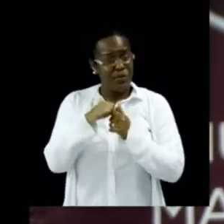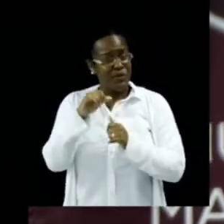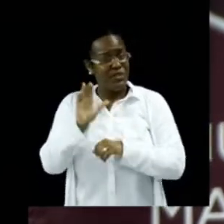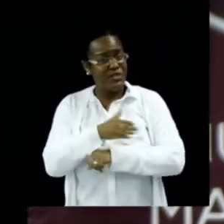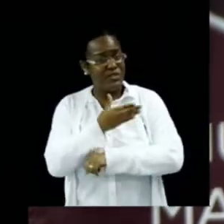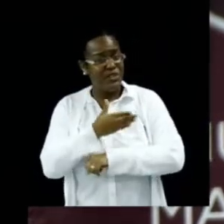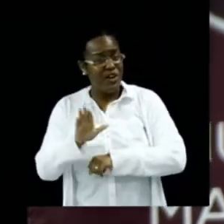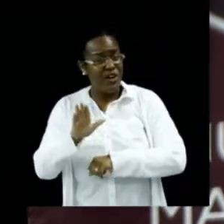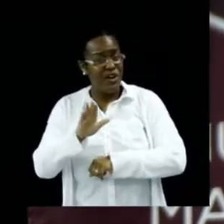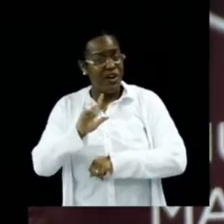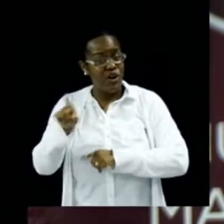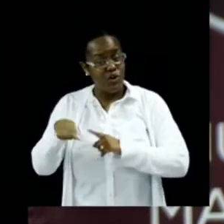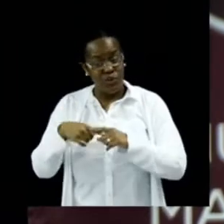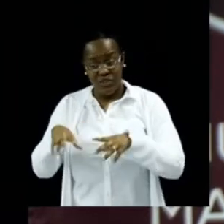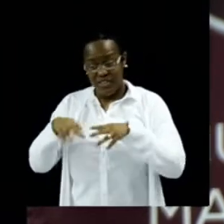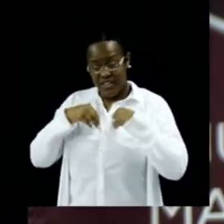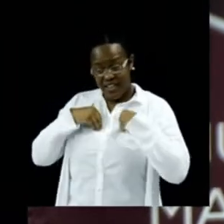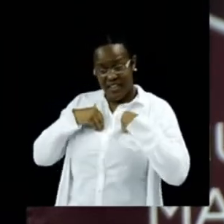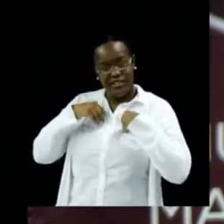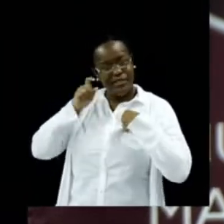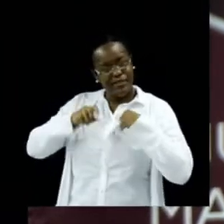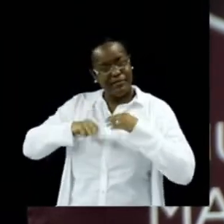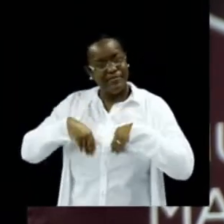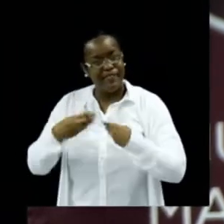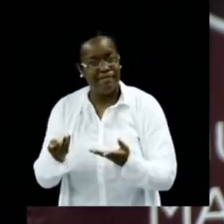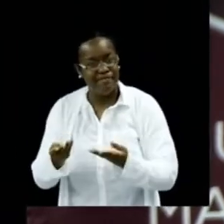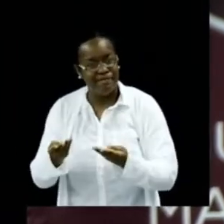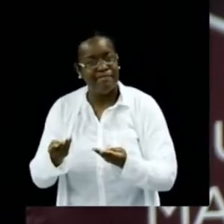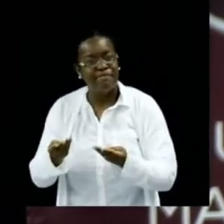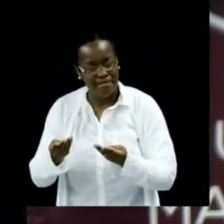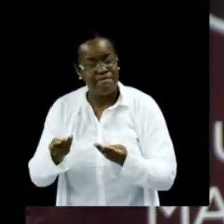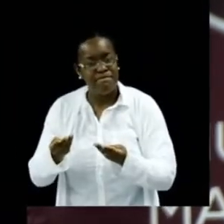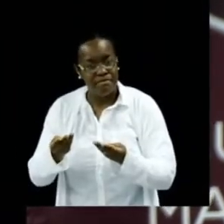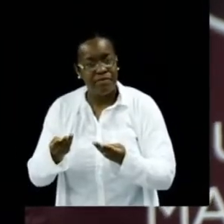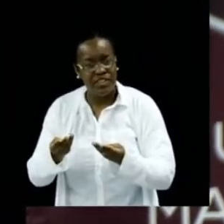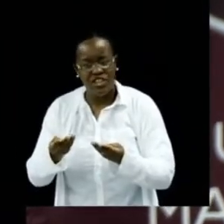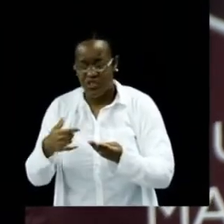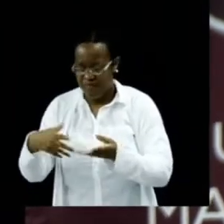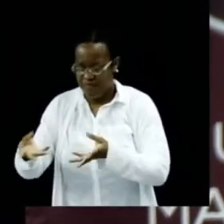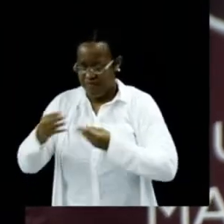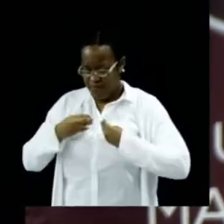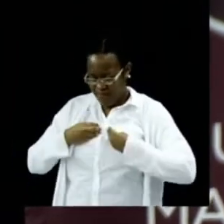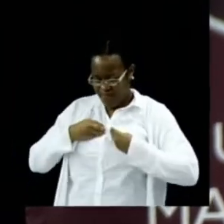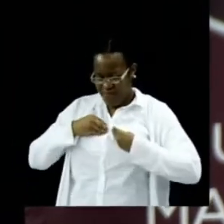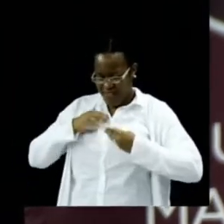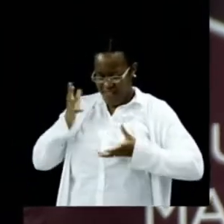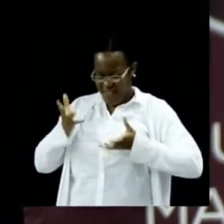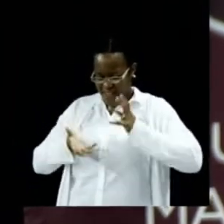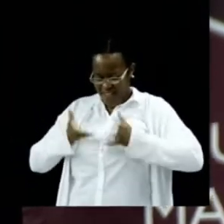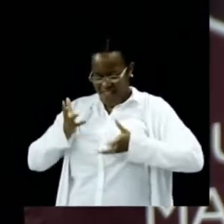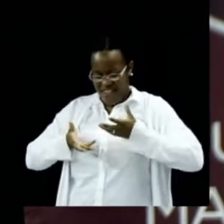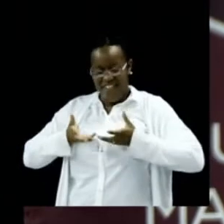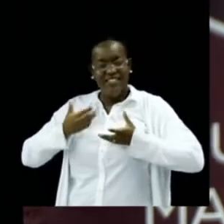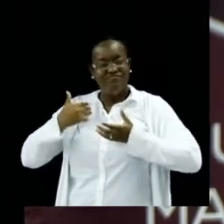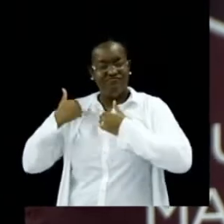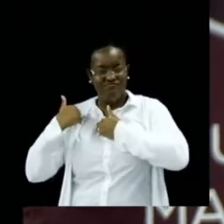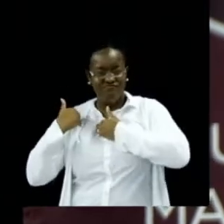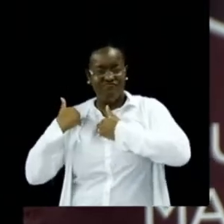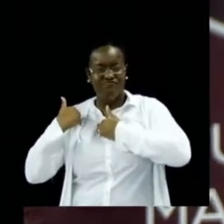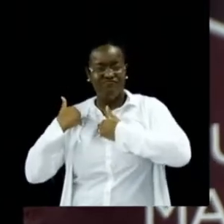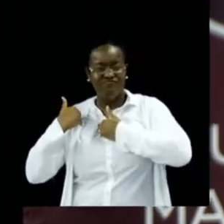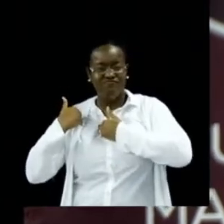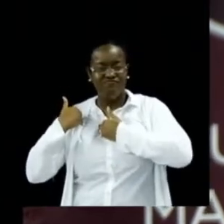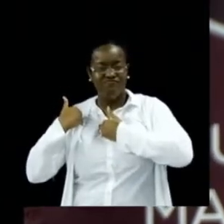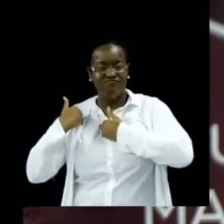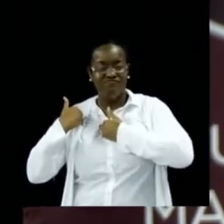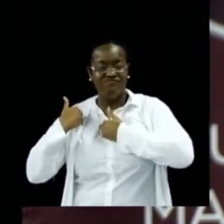when you take, you gotta give. With what you have been given, you have a responsibility.